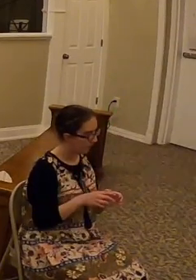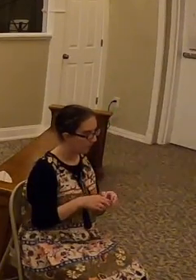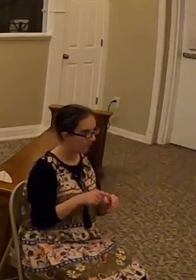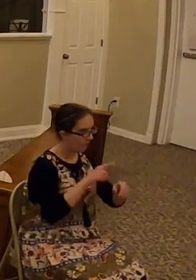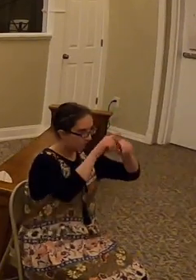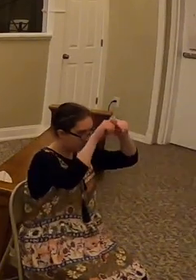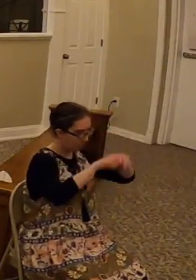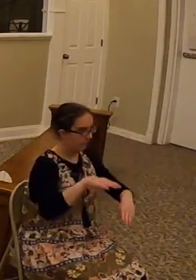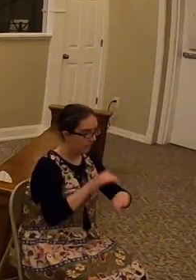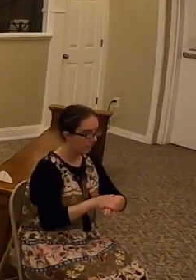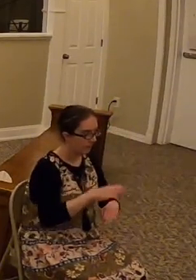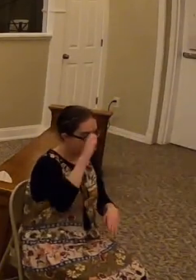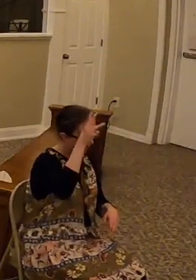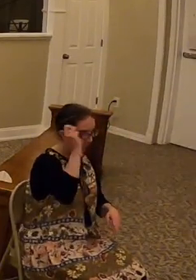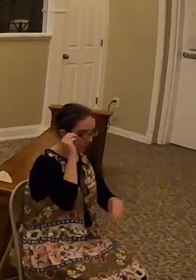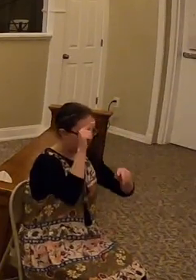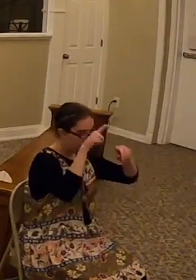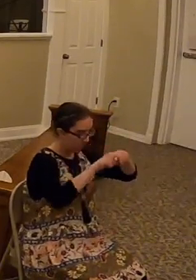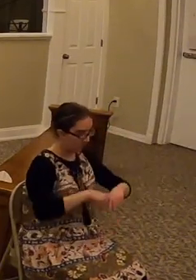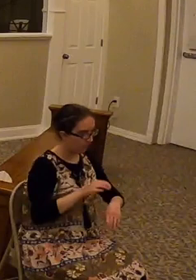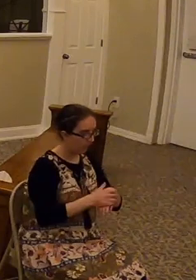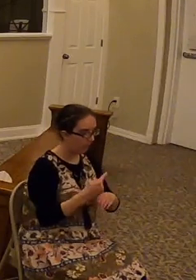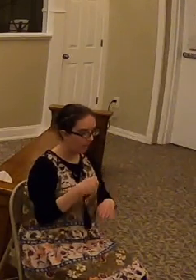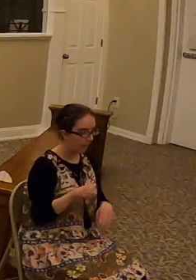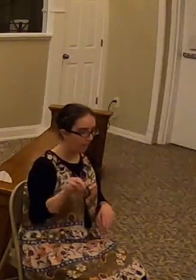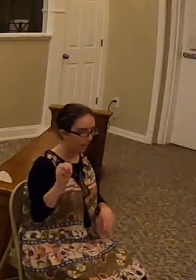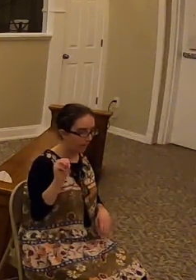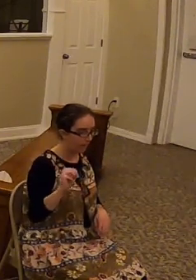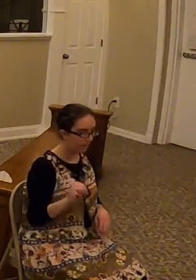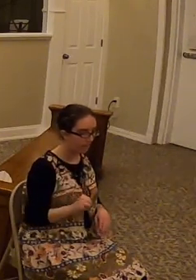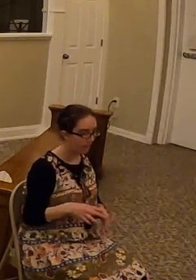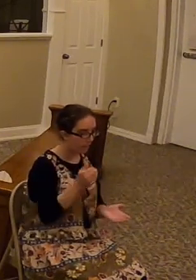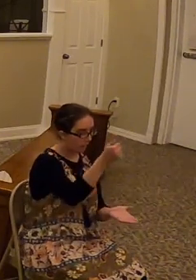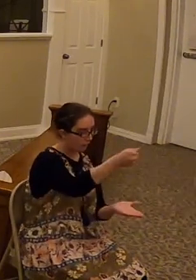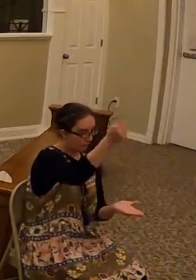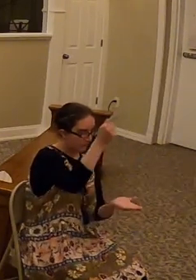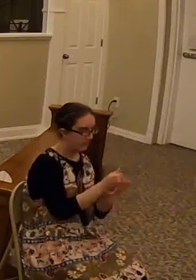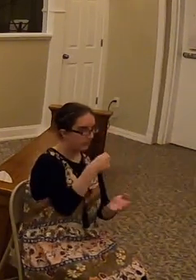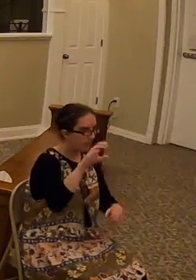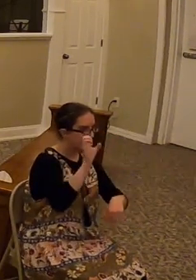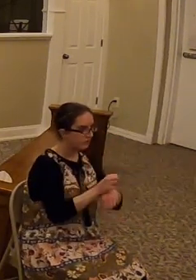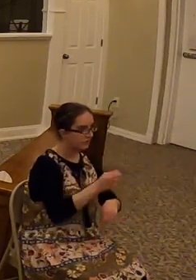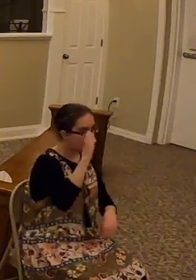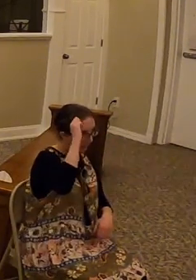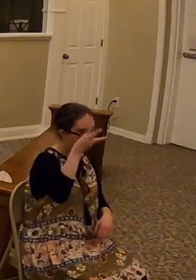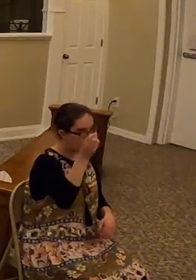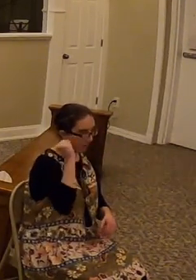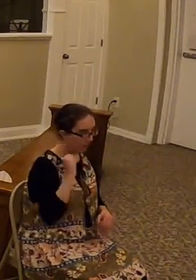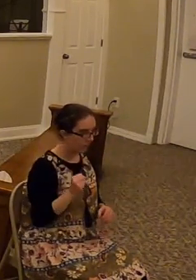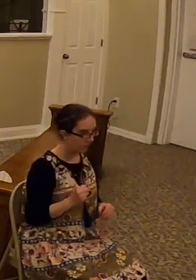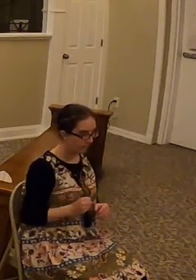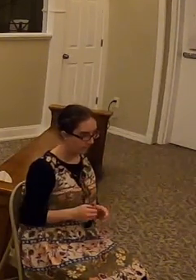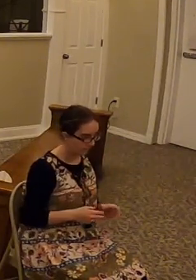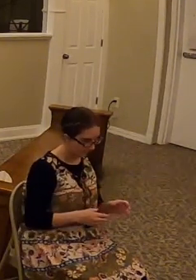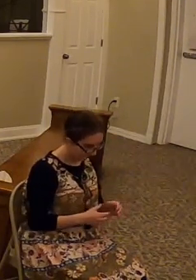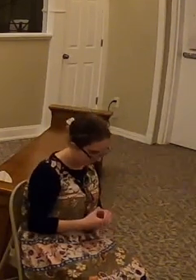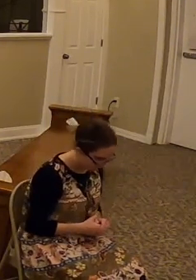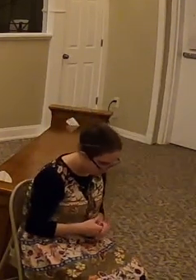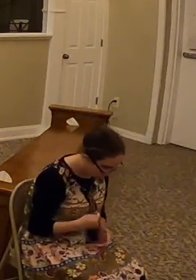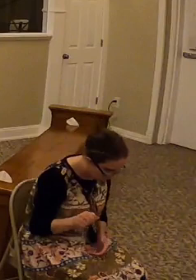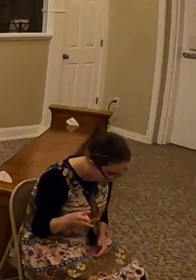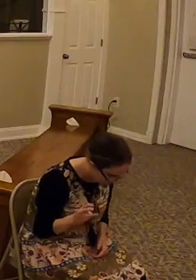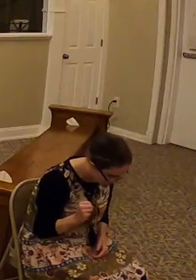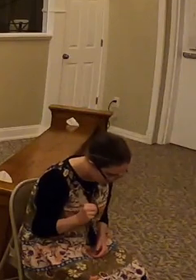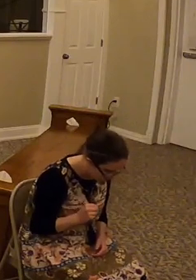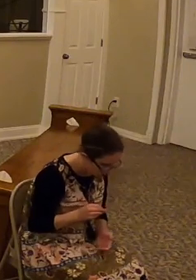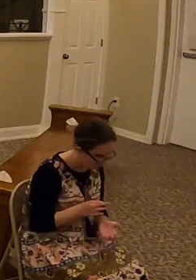was depending on? He was depending on those guys to establish the church that he was getting. Amen. Right. Sir. They